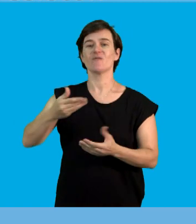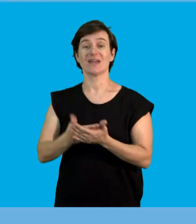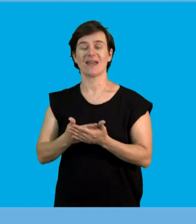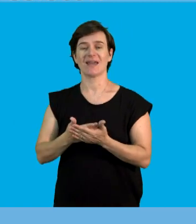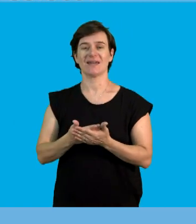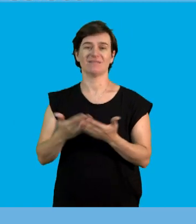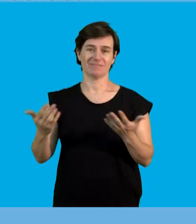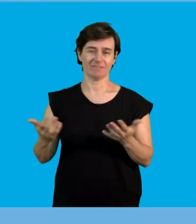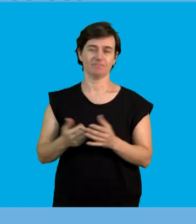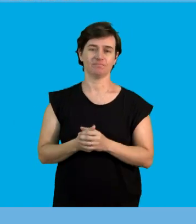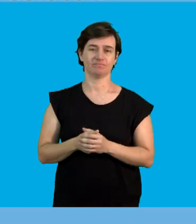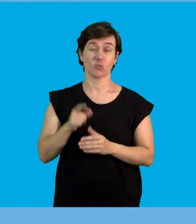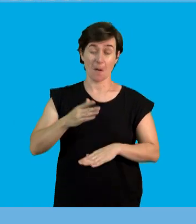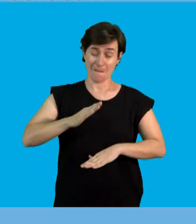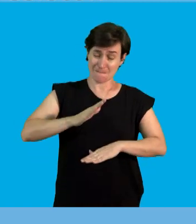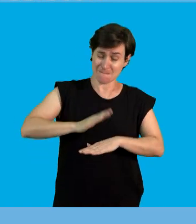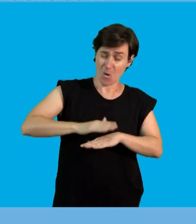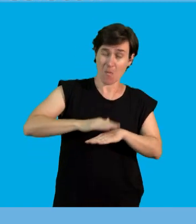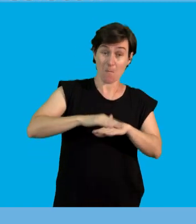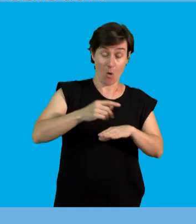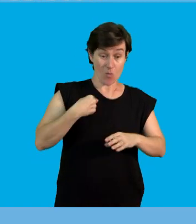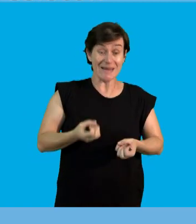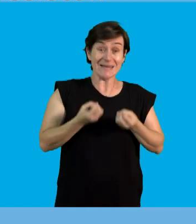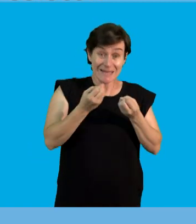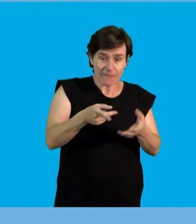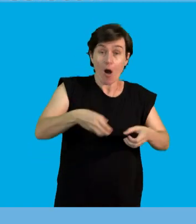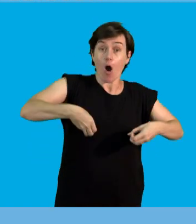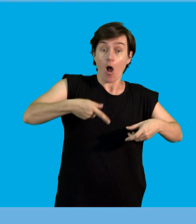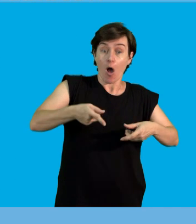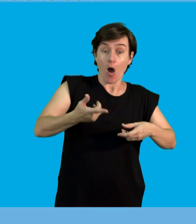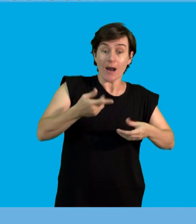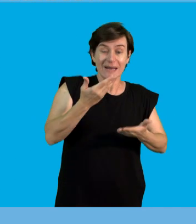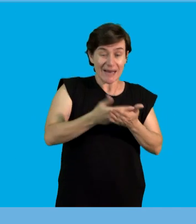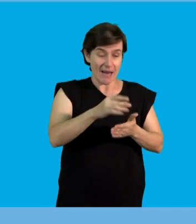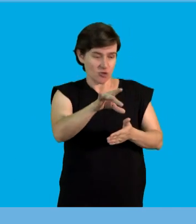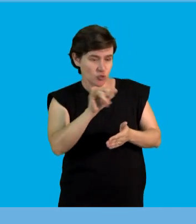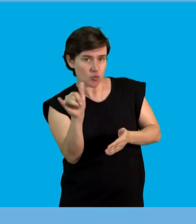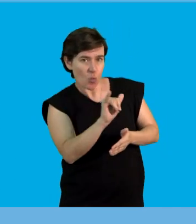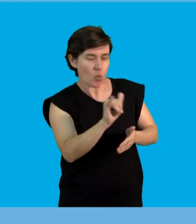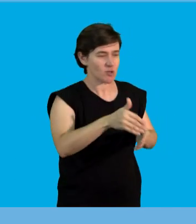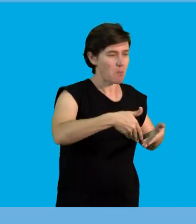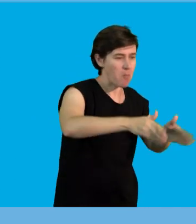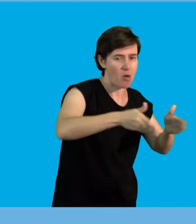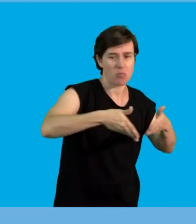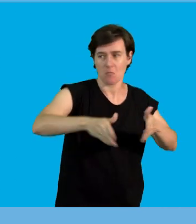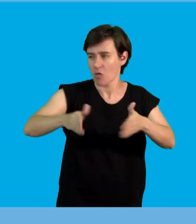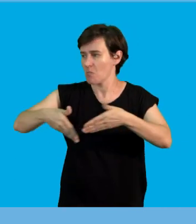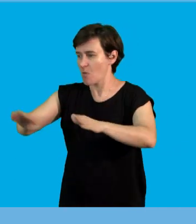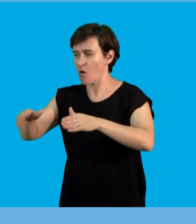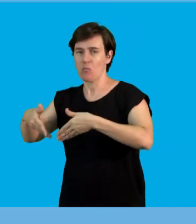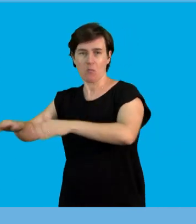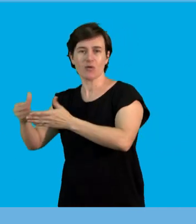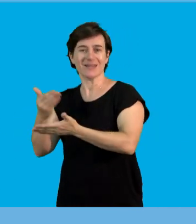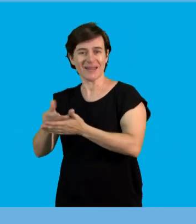one resistor. So the more alternative pathways we are given for the current, it becomes easier for them to move through the